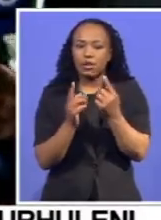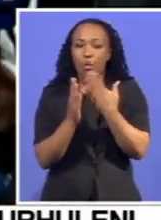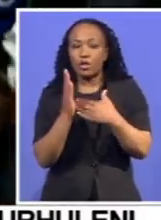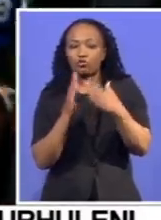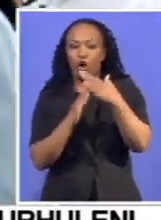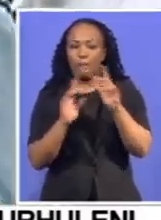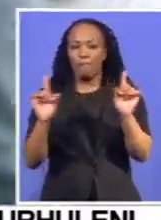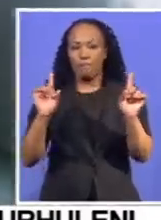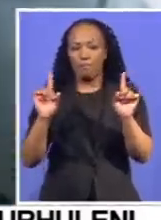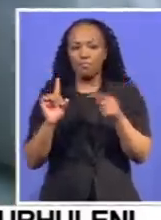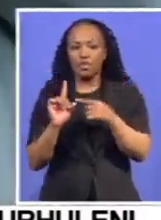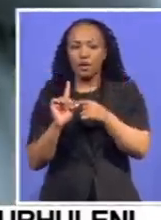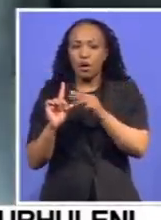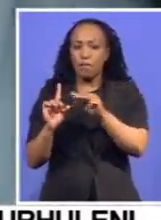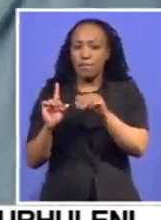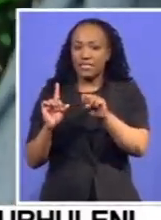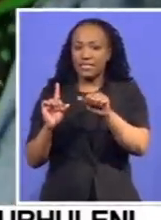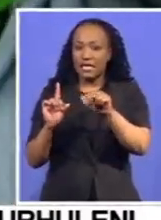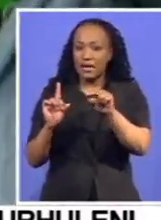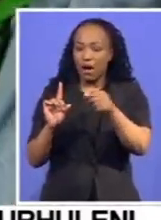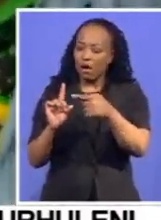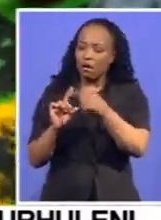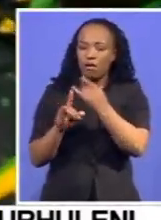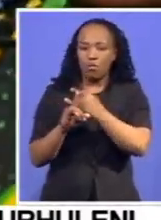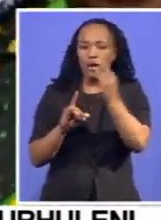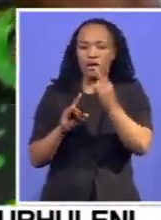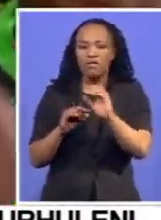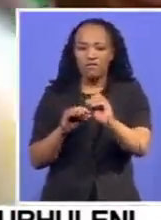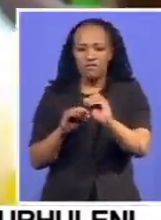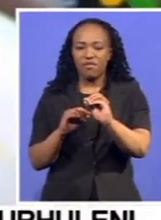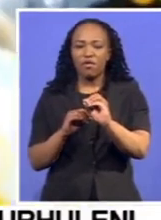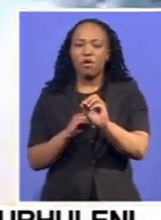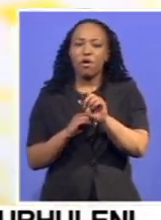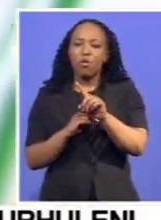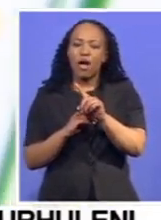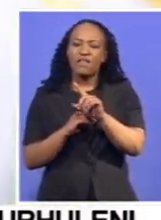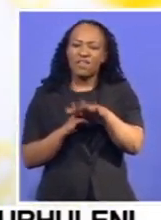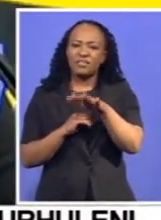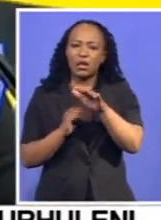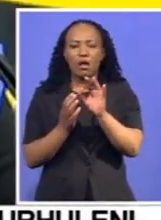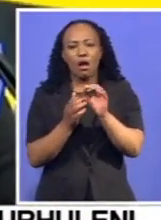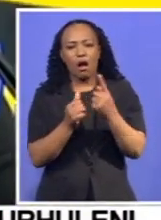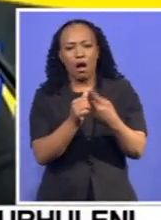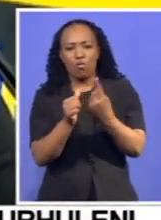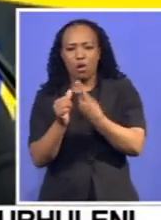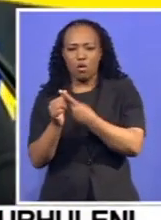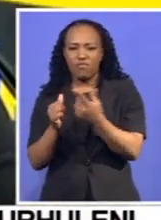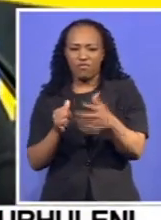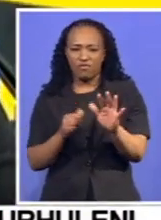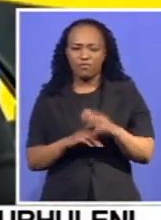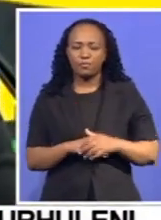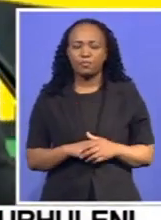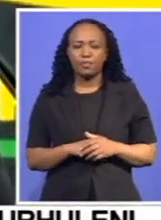spot saw Masina win. A total of 315 ballot papers were counted. For the position of